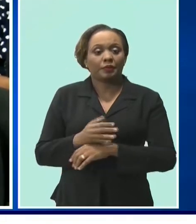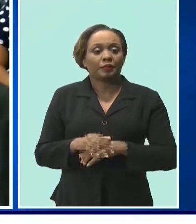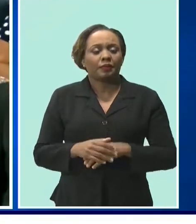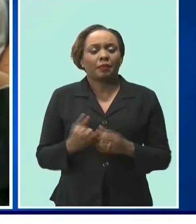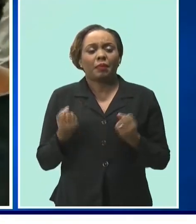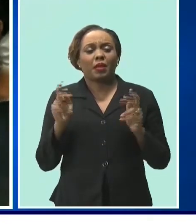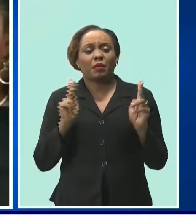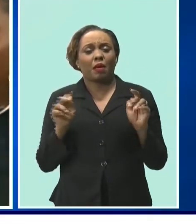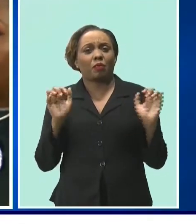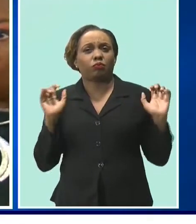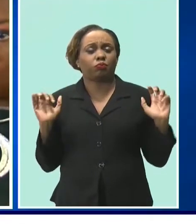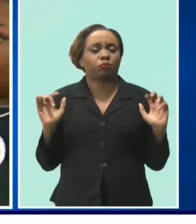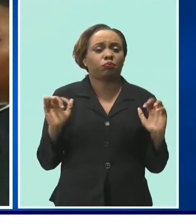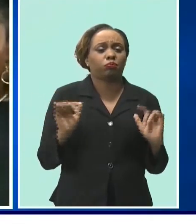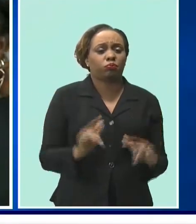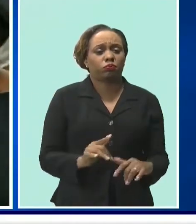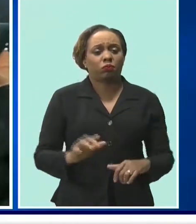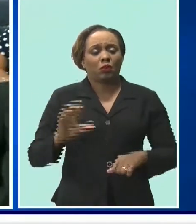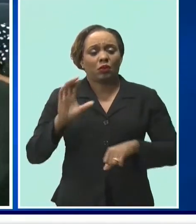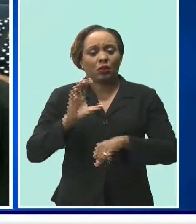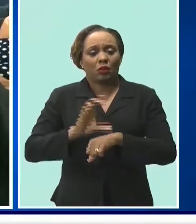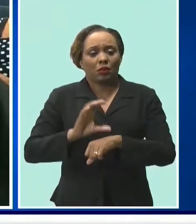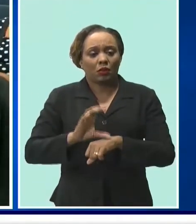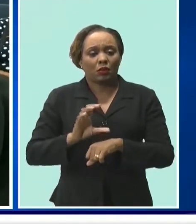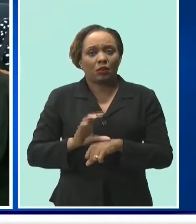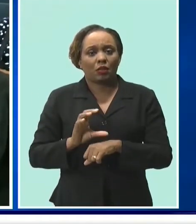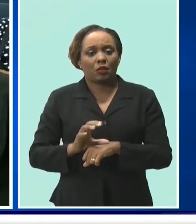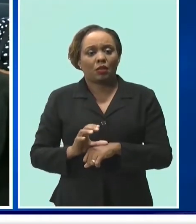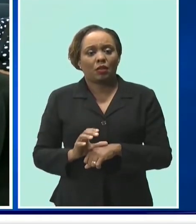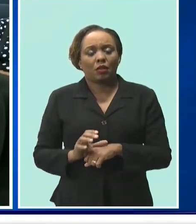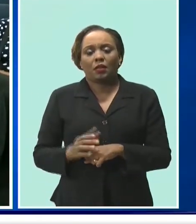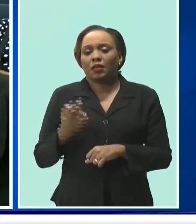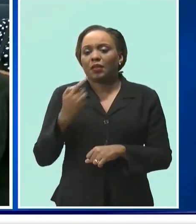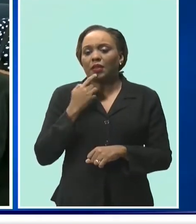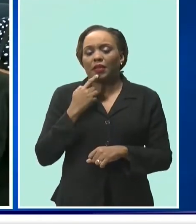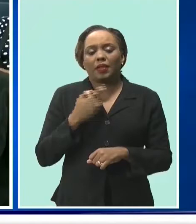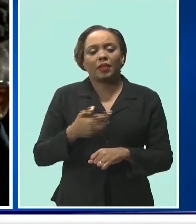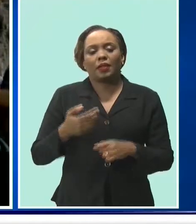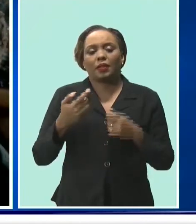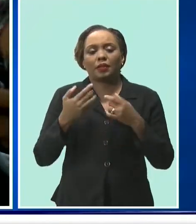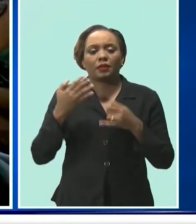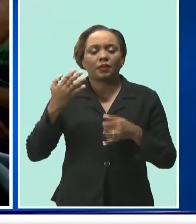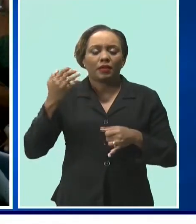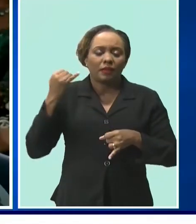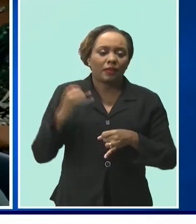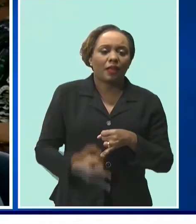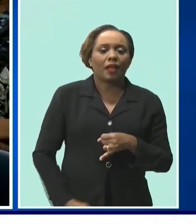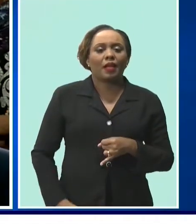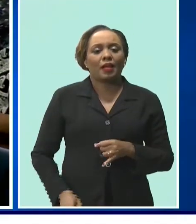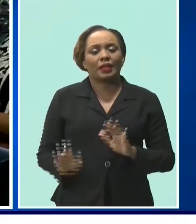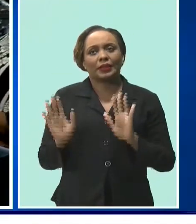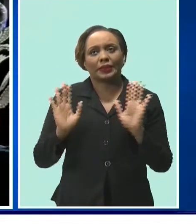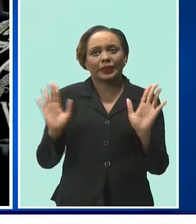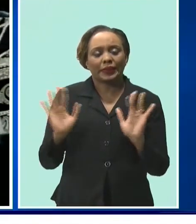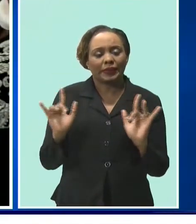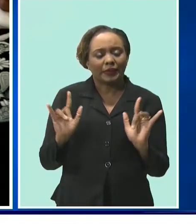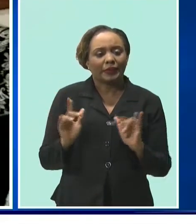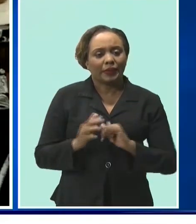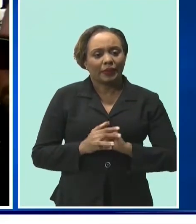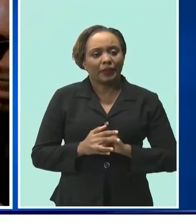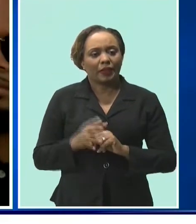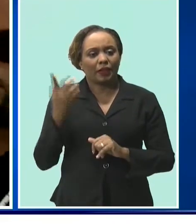New Dimensions Ministries Church on Barbary Hill to say their final goodbyes to one of the most recognizable voices in